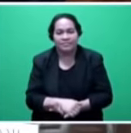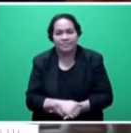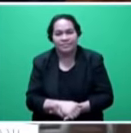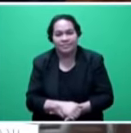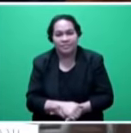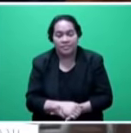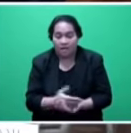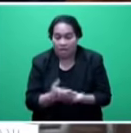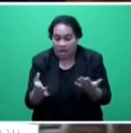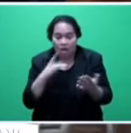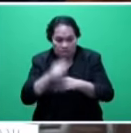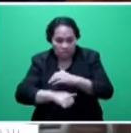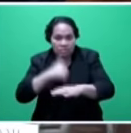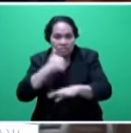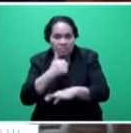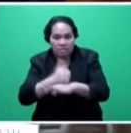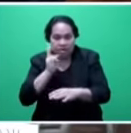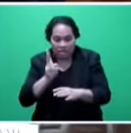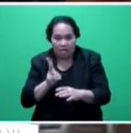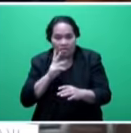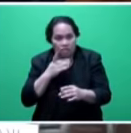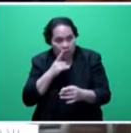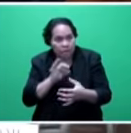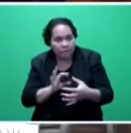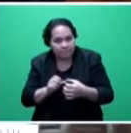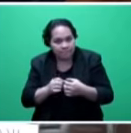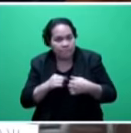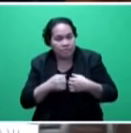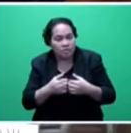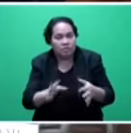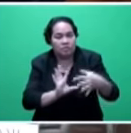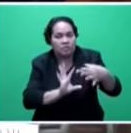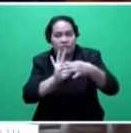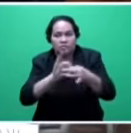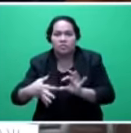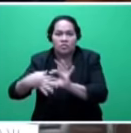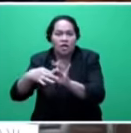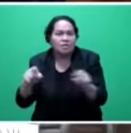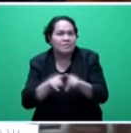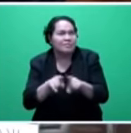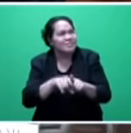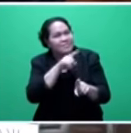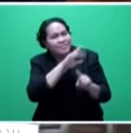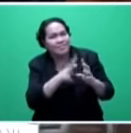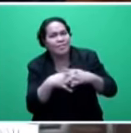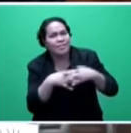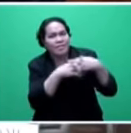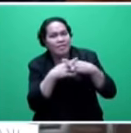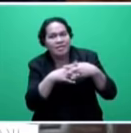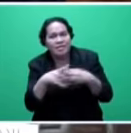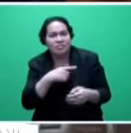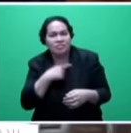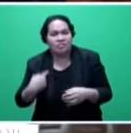how it will re-establish its function to promote global trade, just as US and China conflict